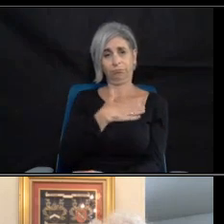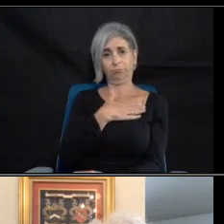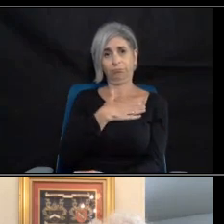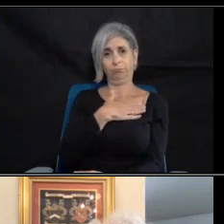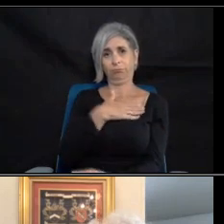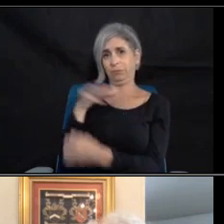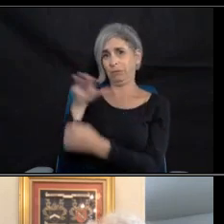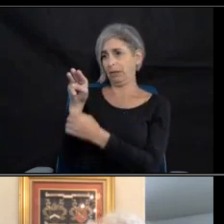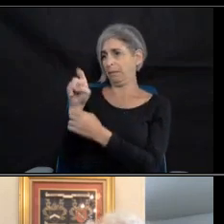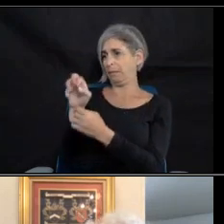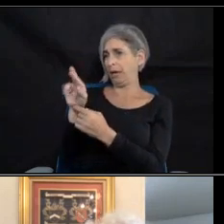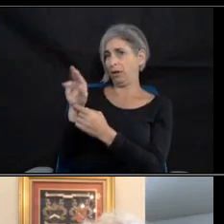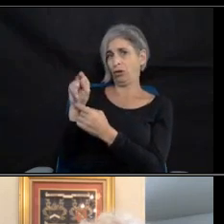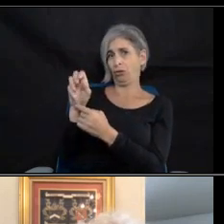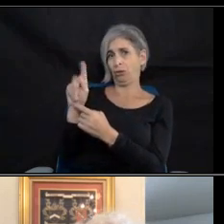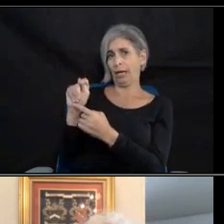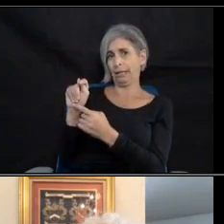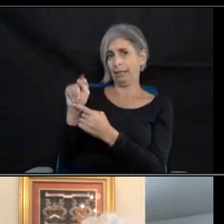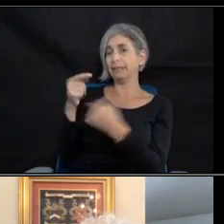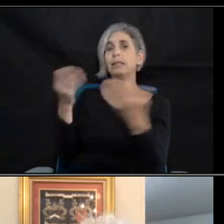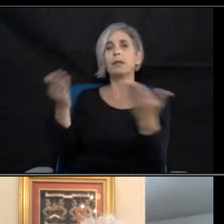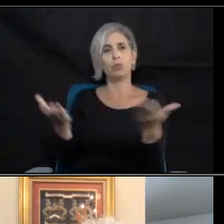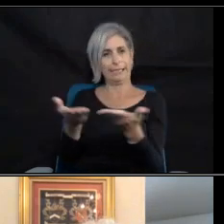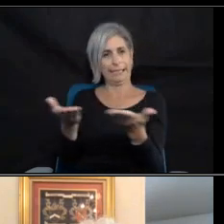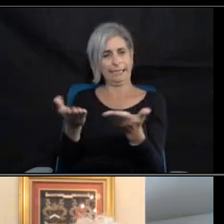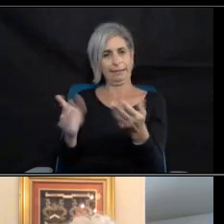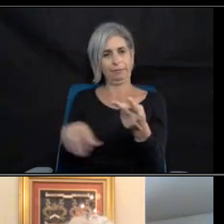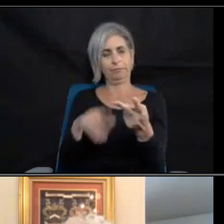Mayor Stephen B. Grant. Present.